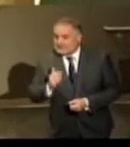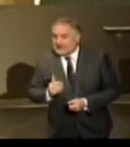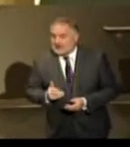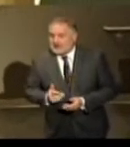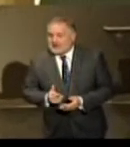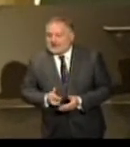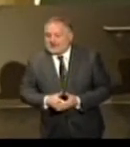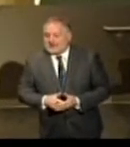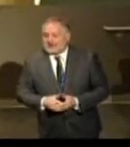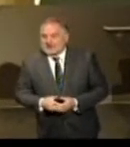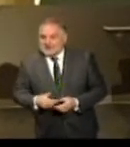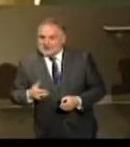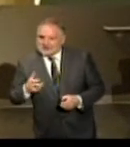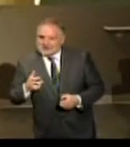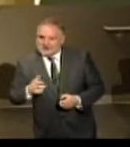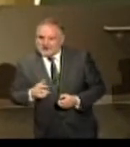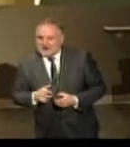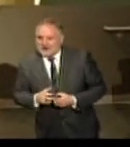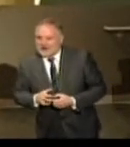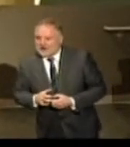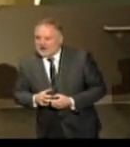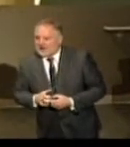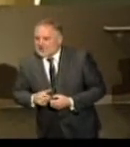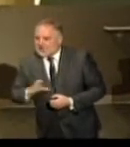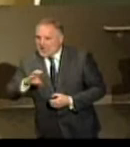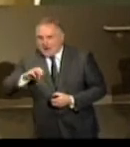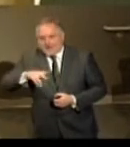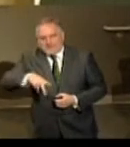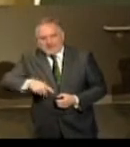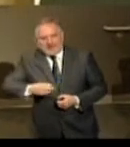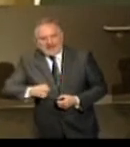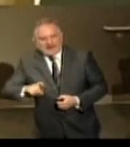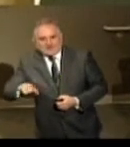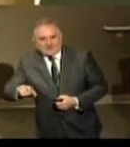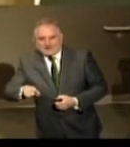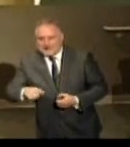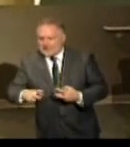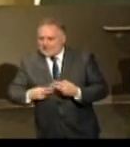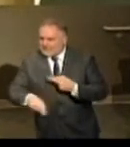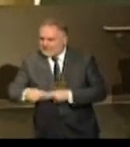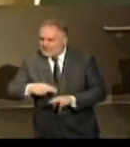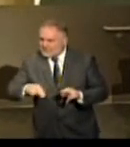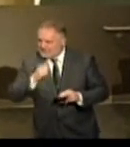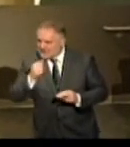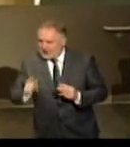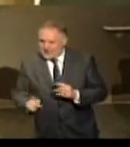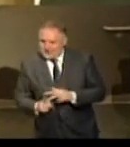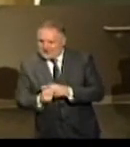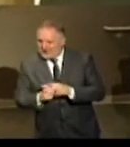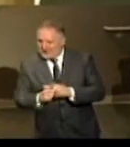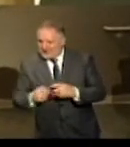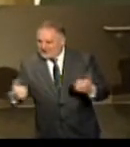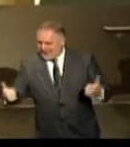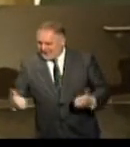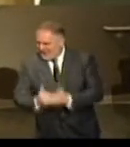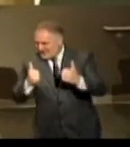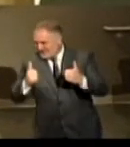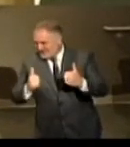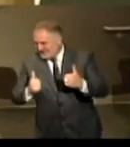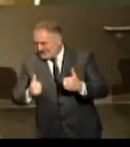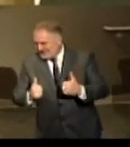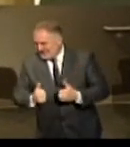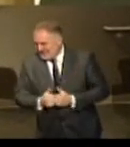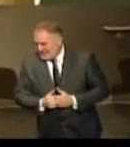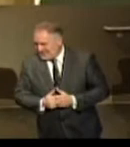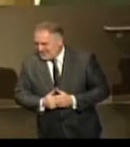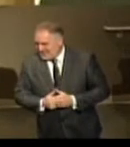this complex universe should appear by accident because of a big bang is as probable as